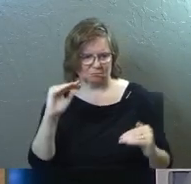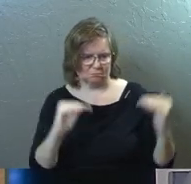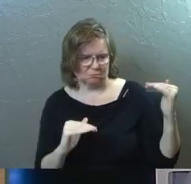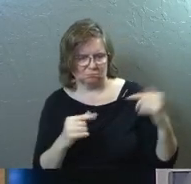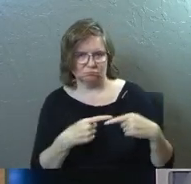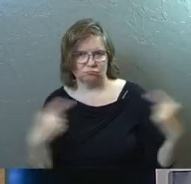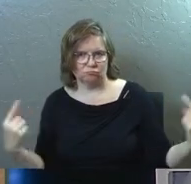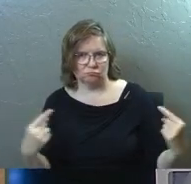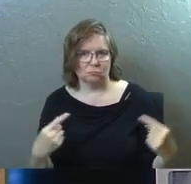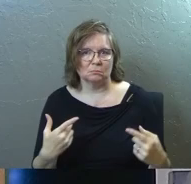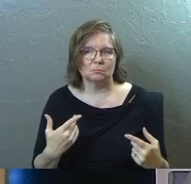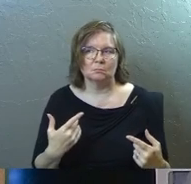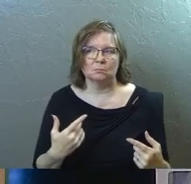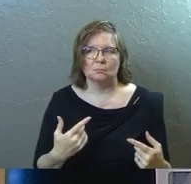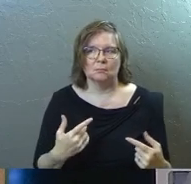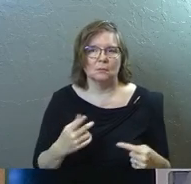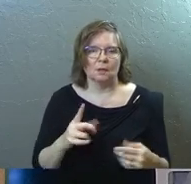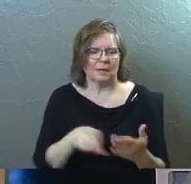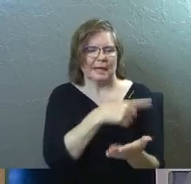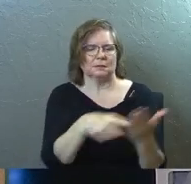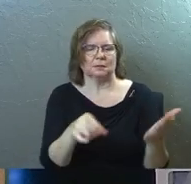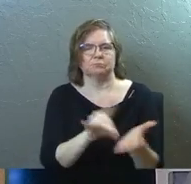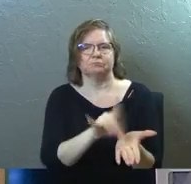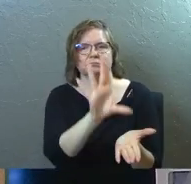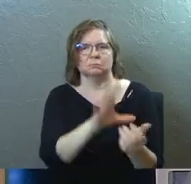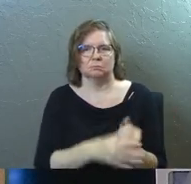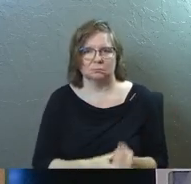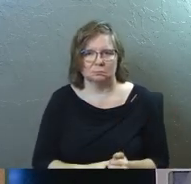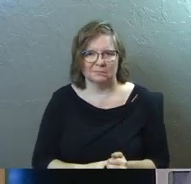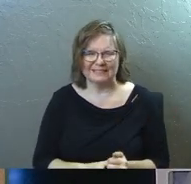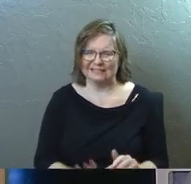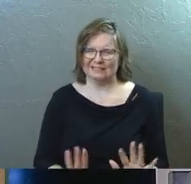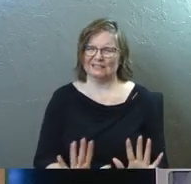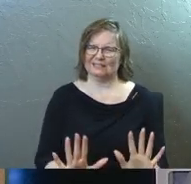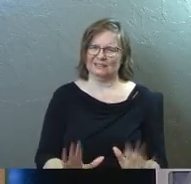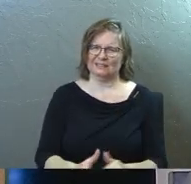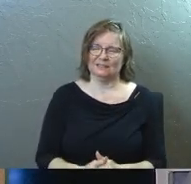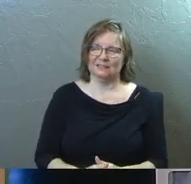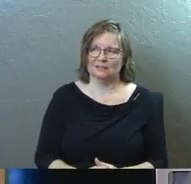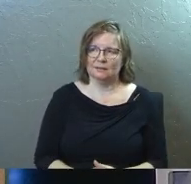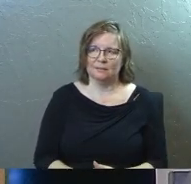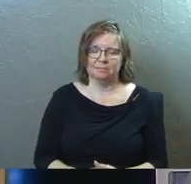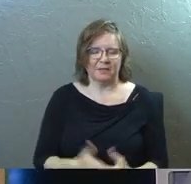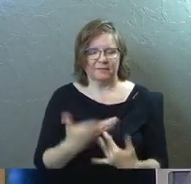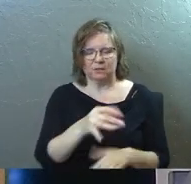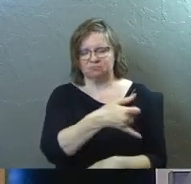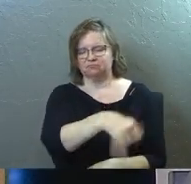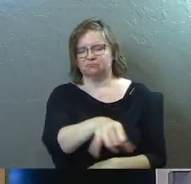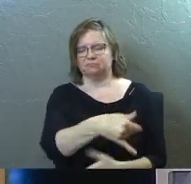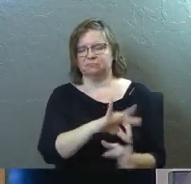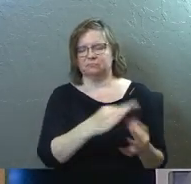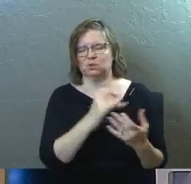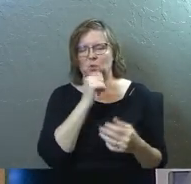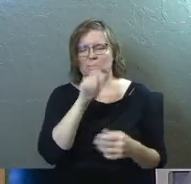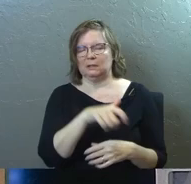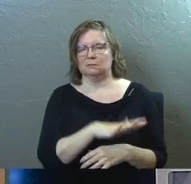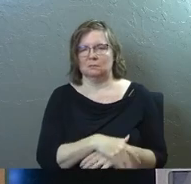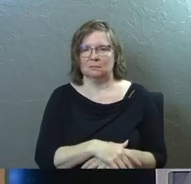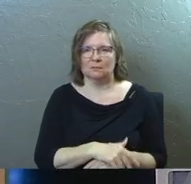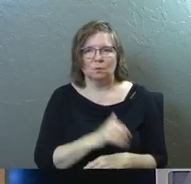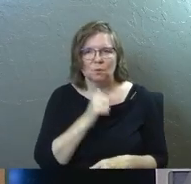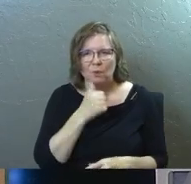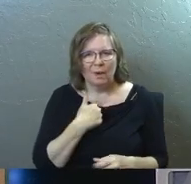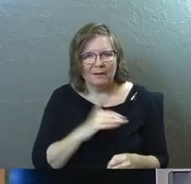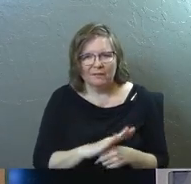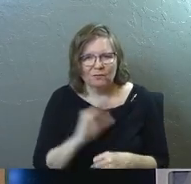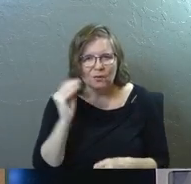on the other side of each other, we cancel them. So we're done. I'm done with this relationship. I don't need this relationship. We lack